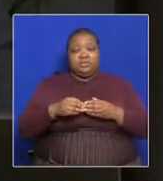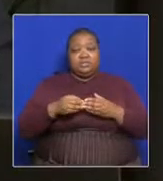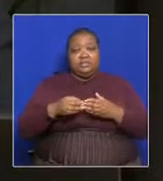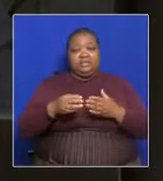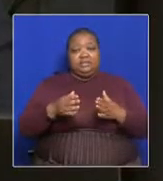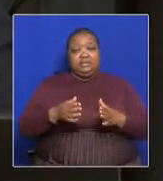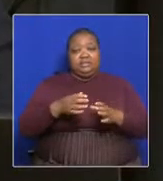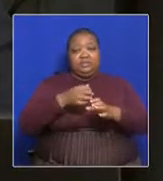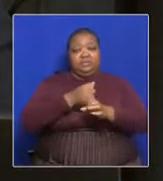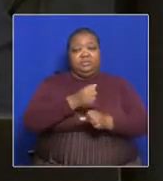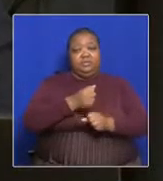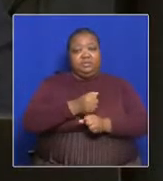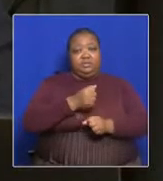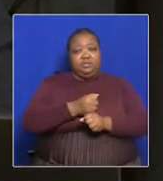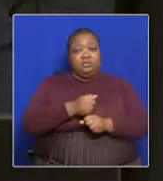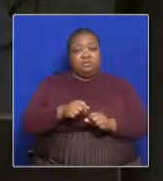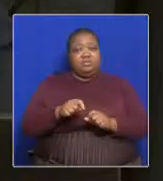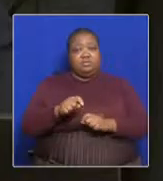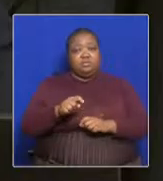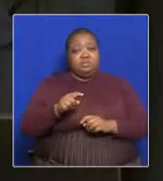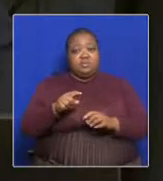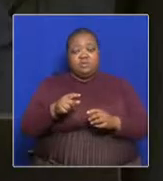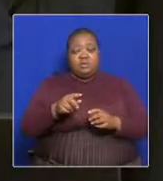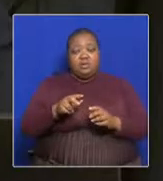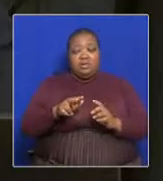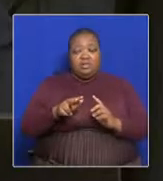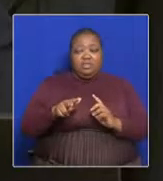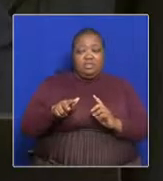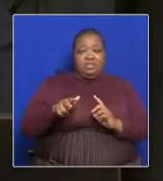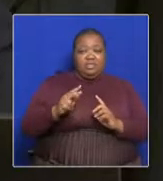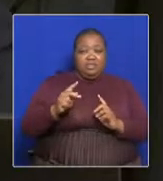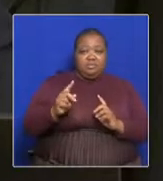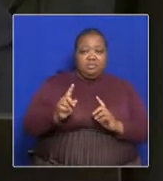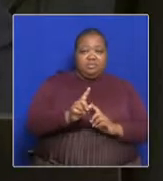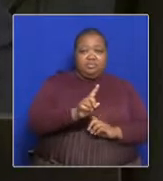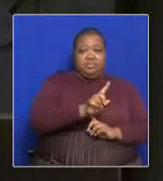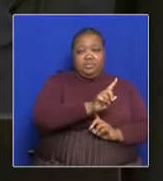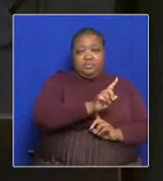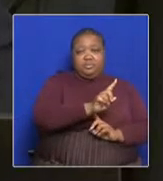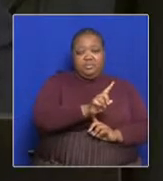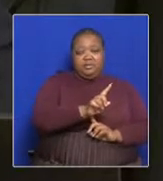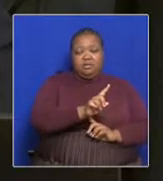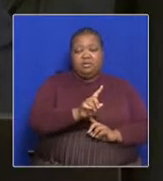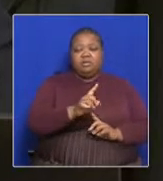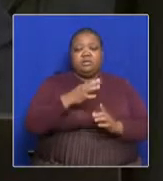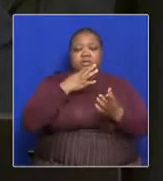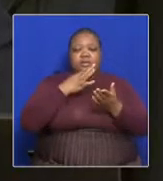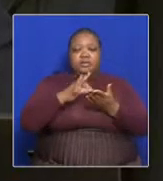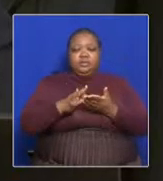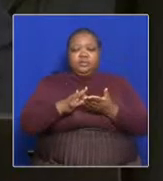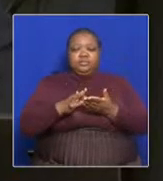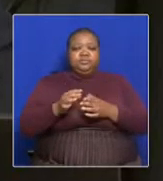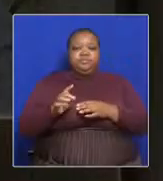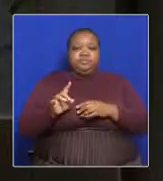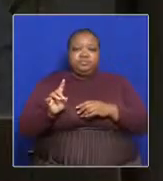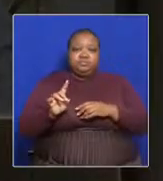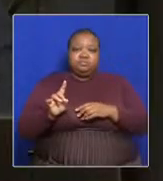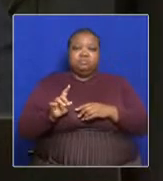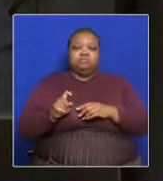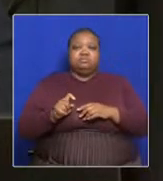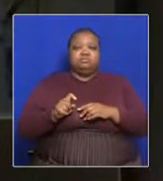you should not have lost sight of these exhibits. And the proposition I'm making to you, and it has to be, you have to say,